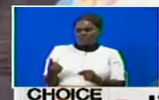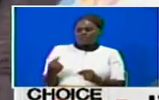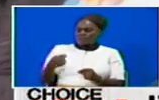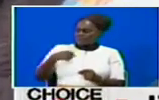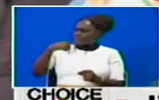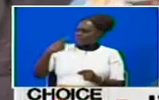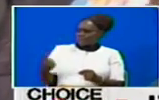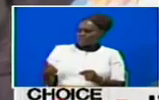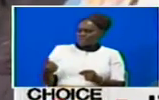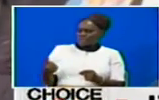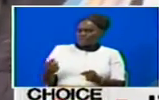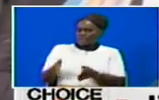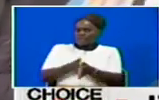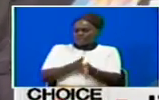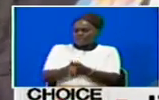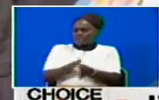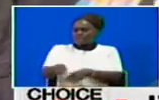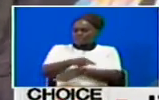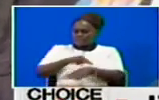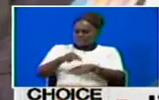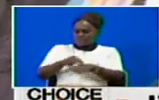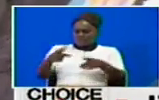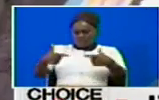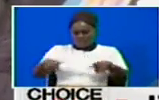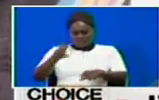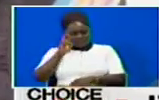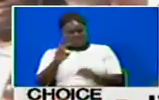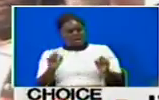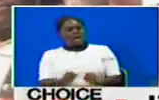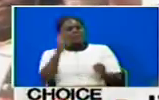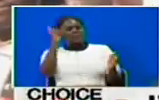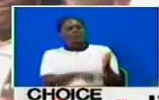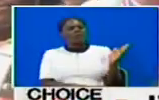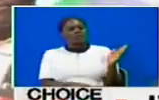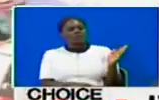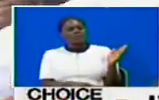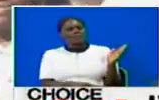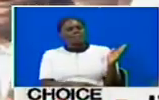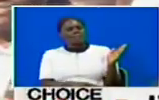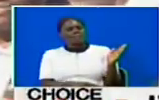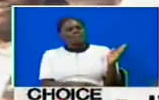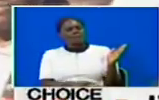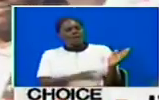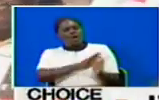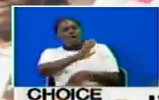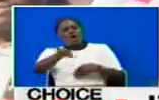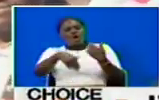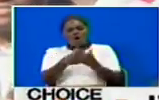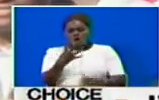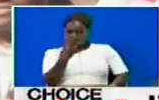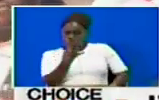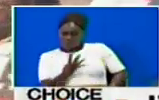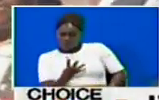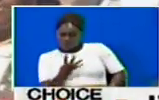Nikasema, in the interest of this nation, let me see what happens. Wao wote wanne